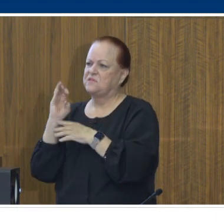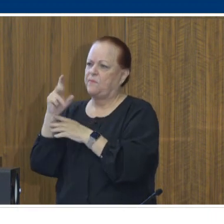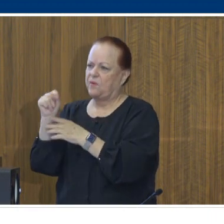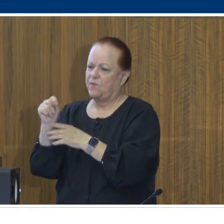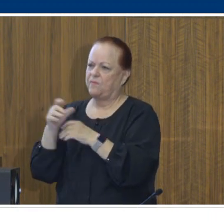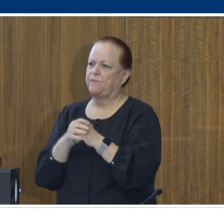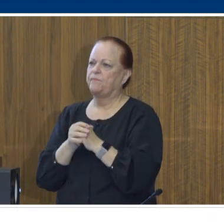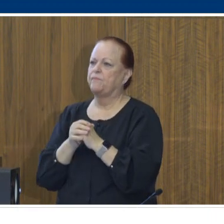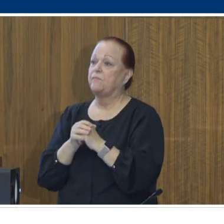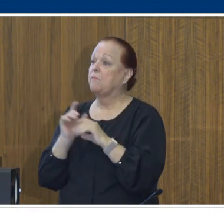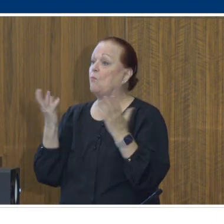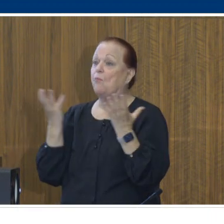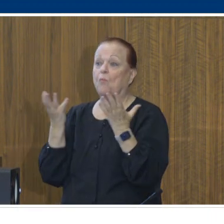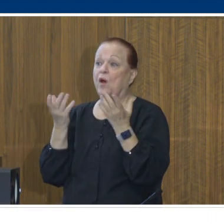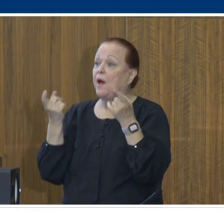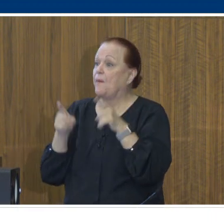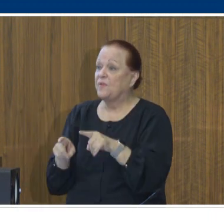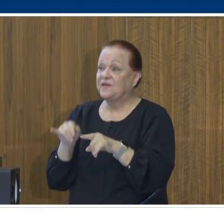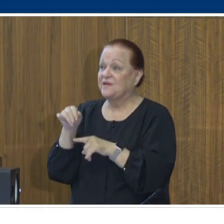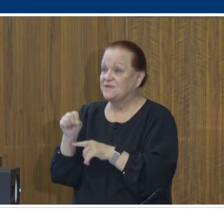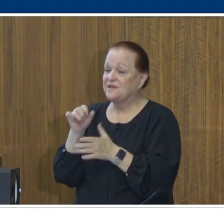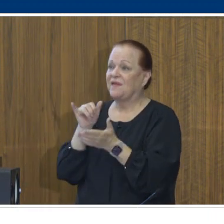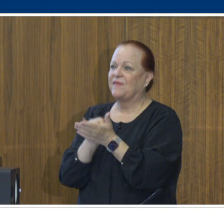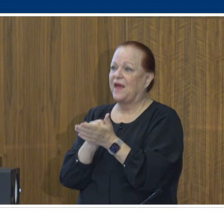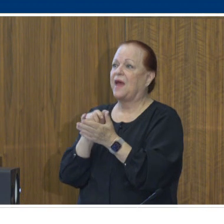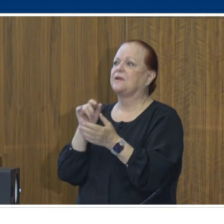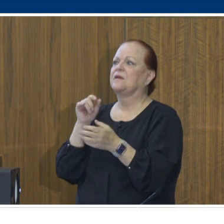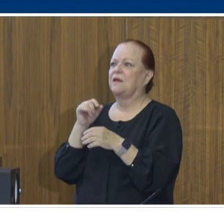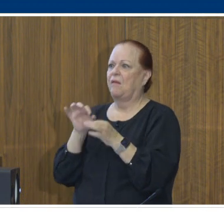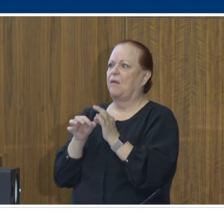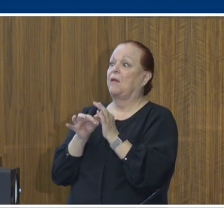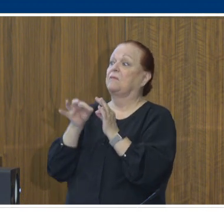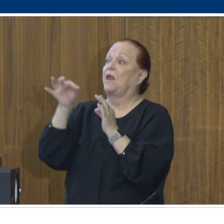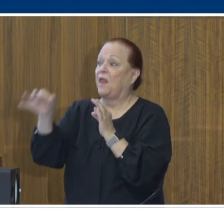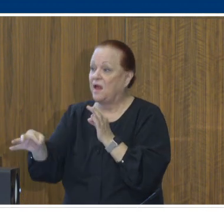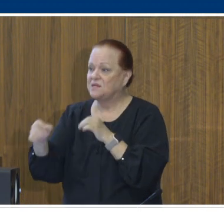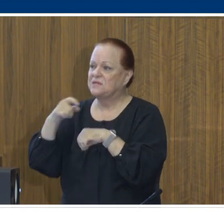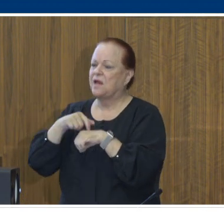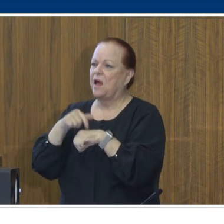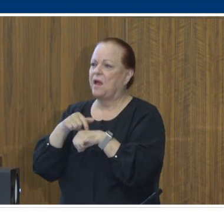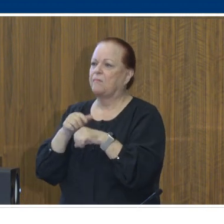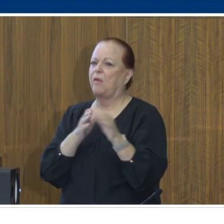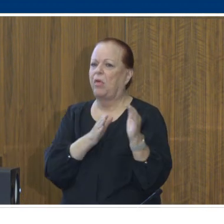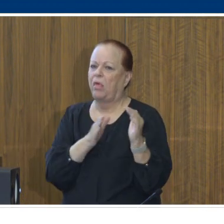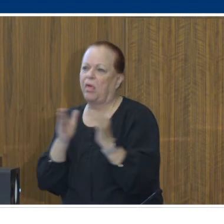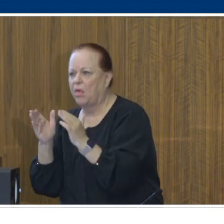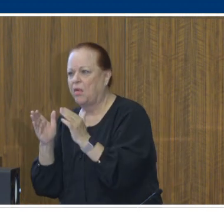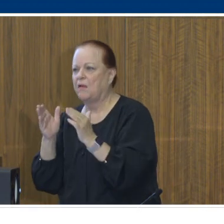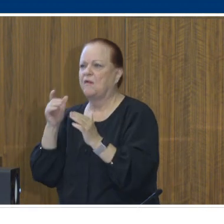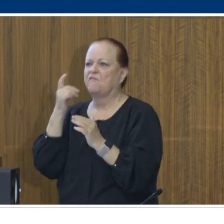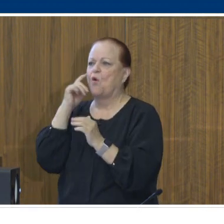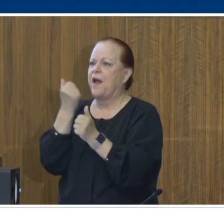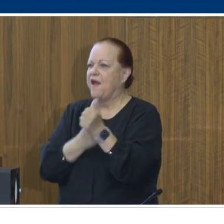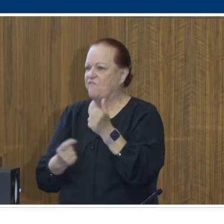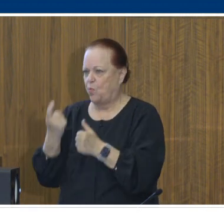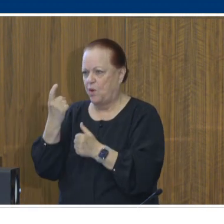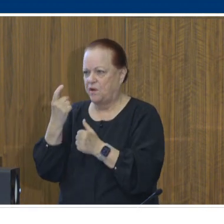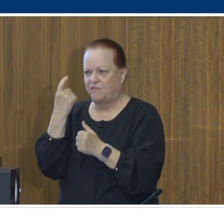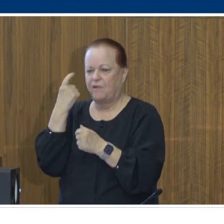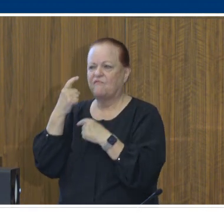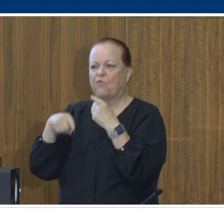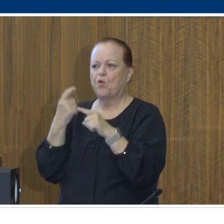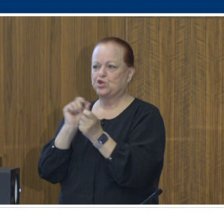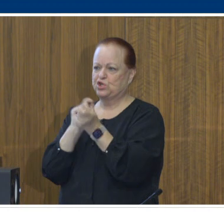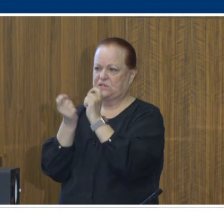delays impacted the redistricting timeline for everyone. We are not unique in this regard. However, the county has